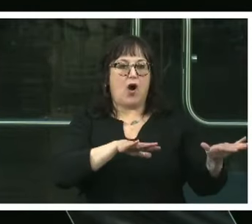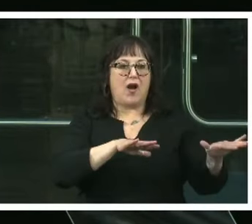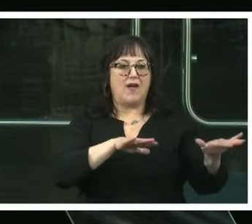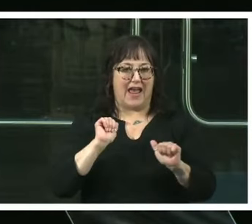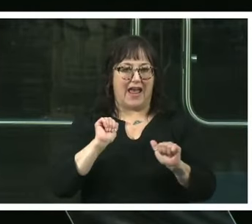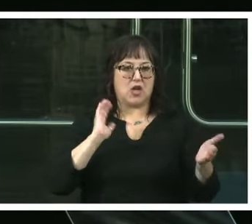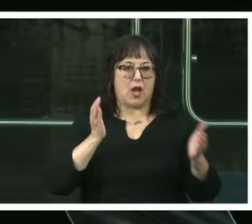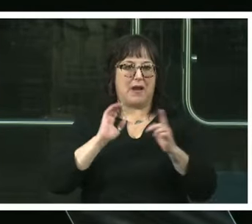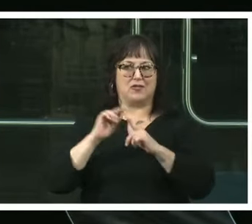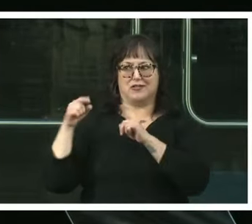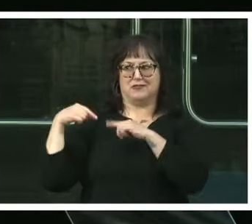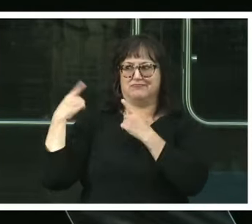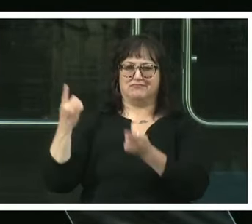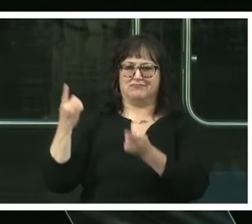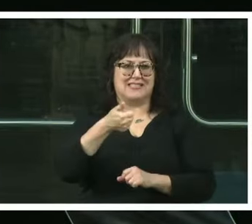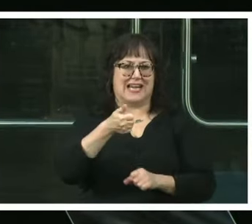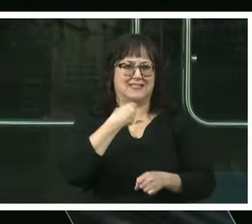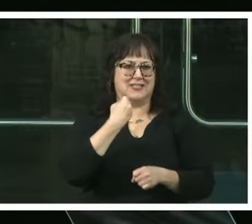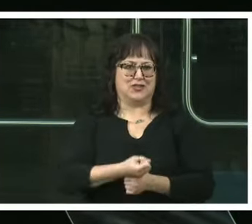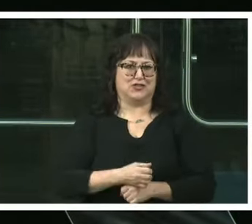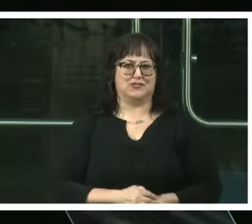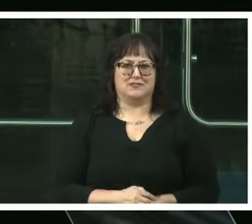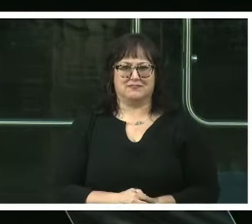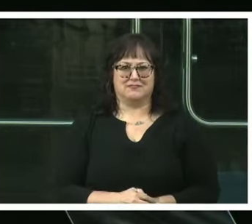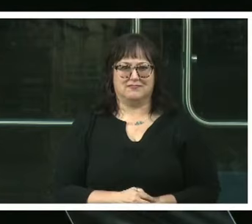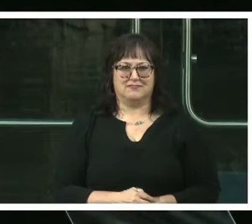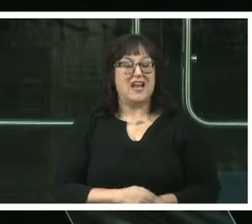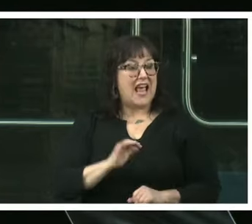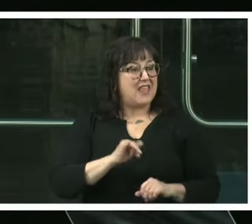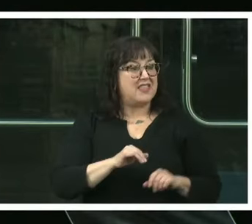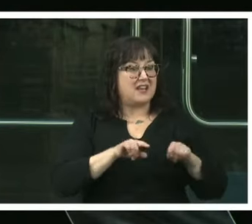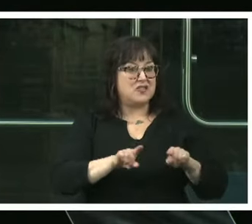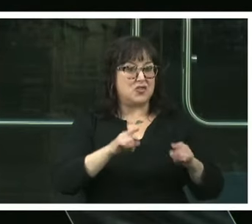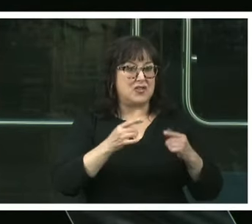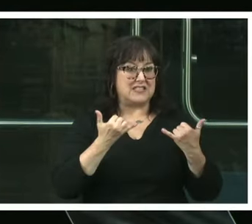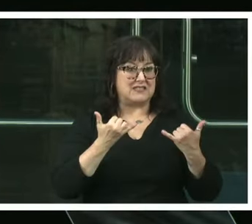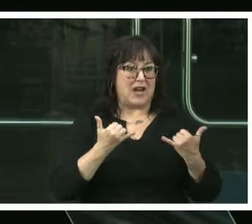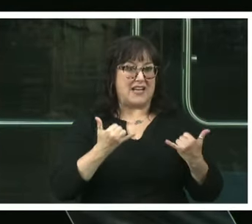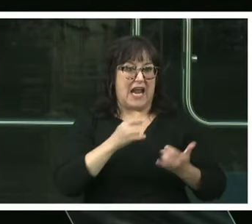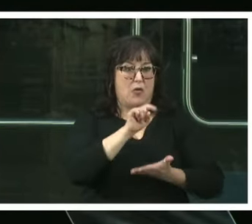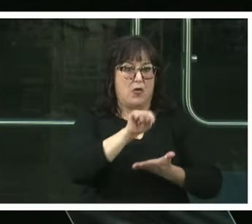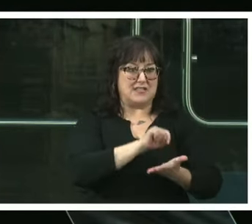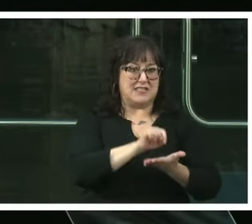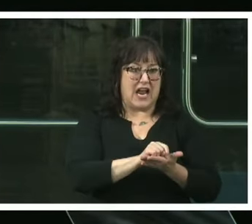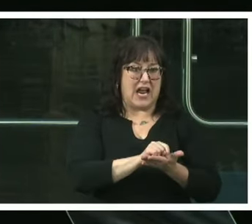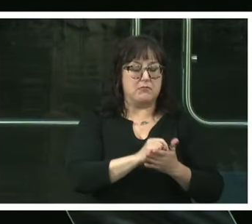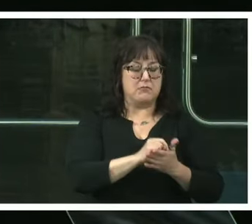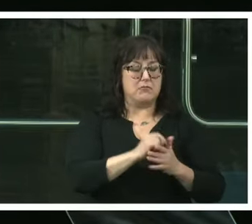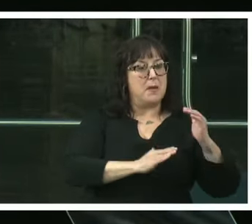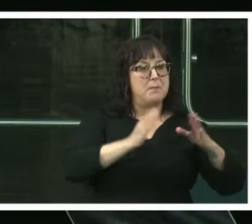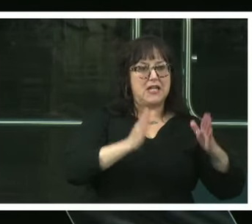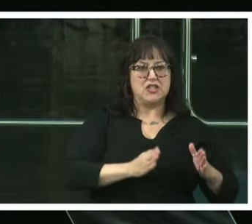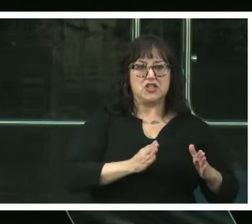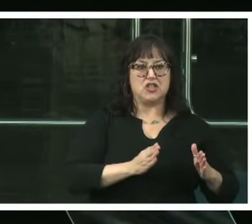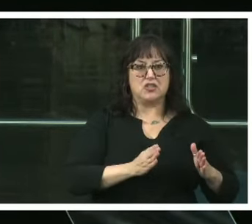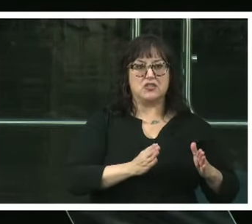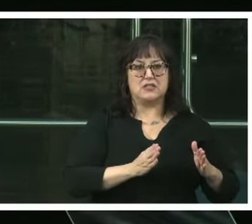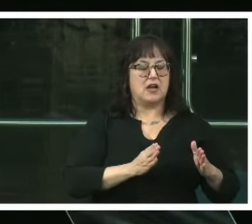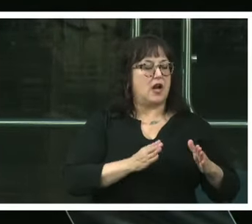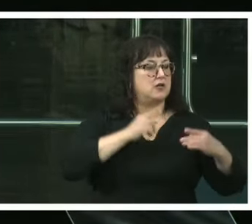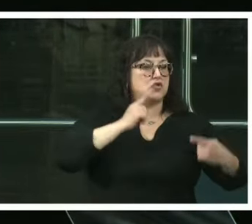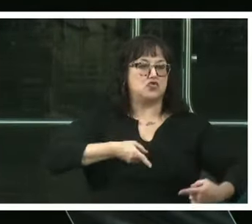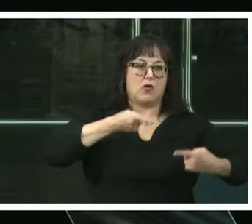decade. And that's in a market right now where builders are struggling to make projects financially